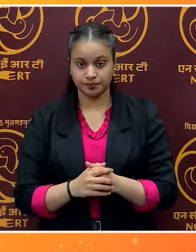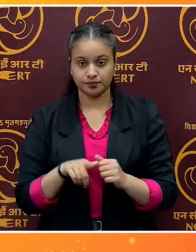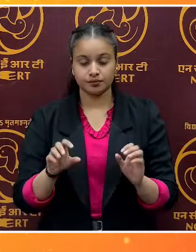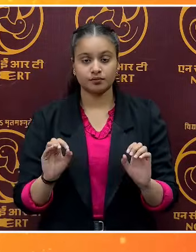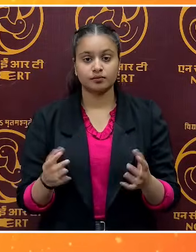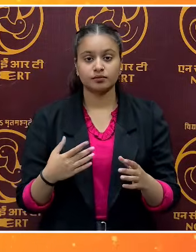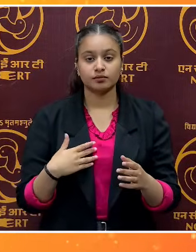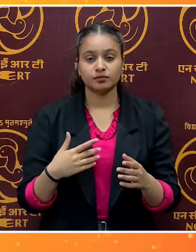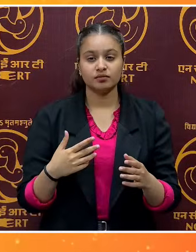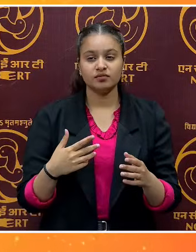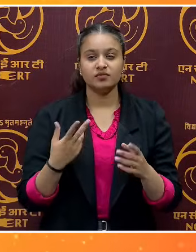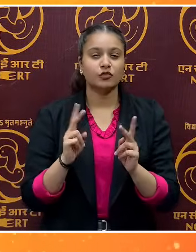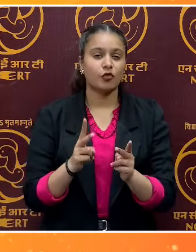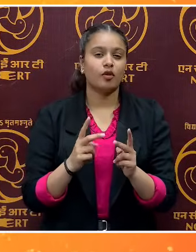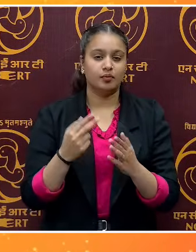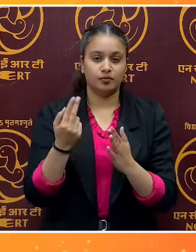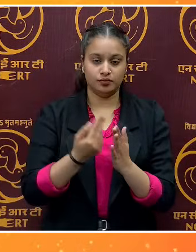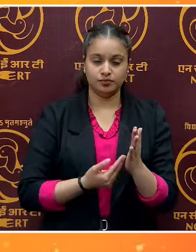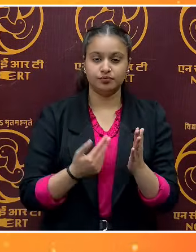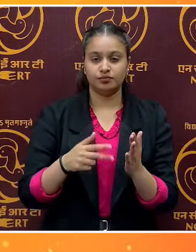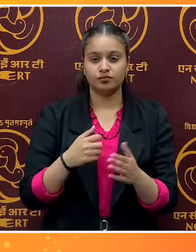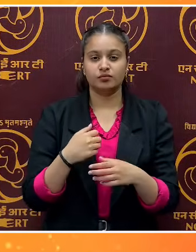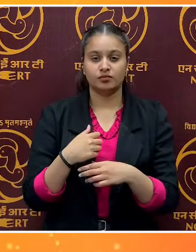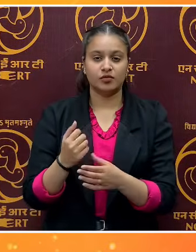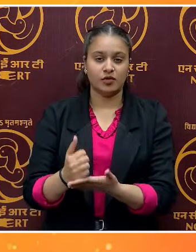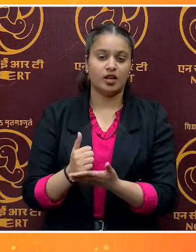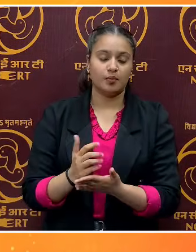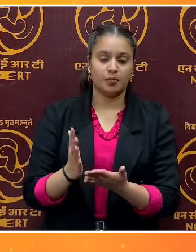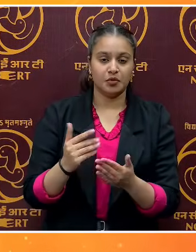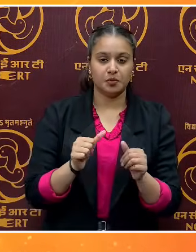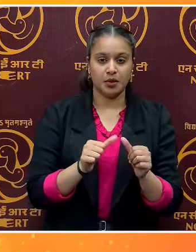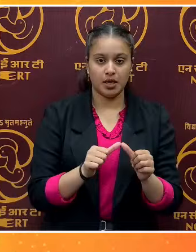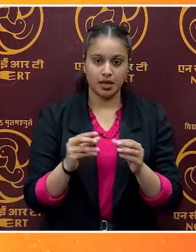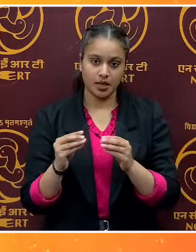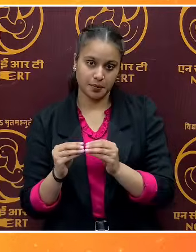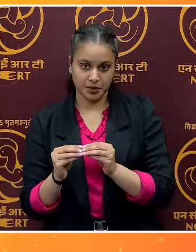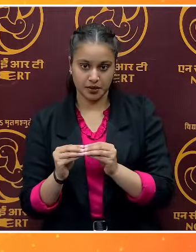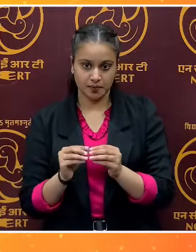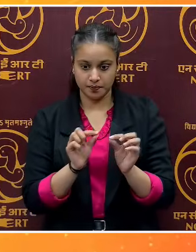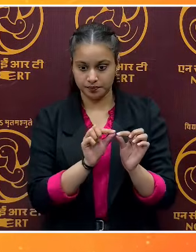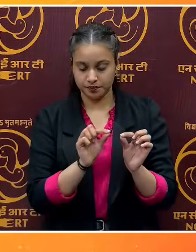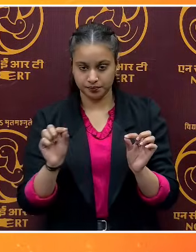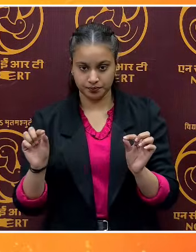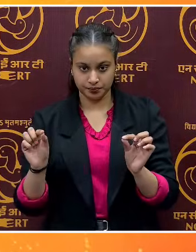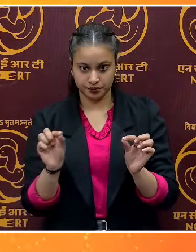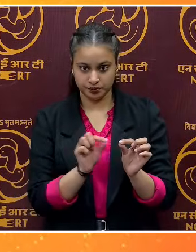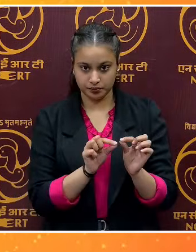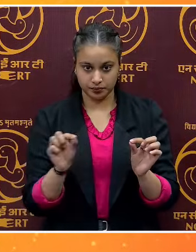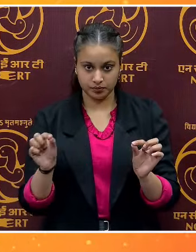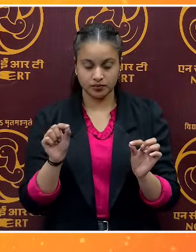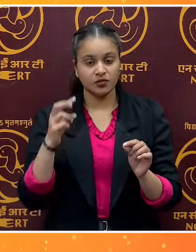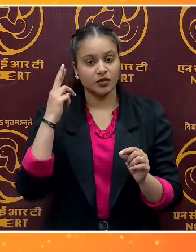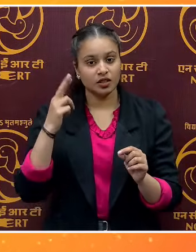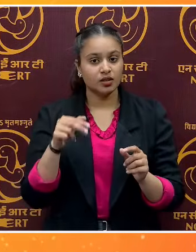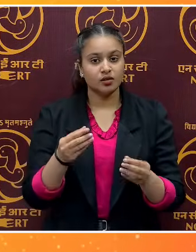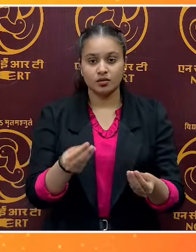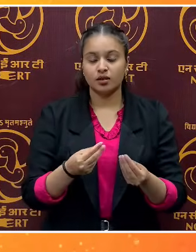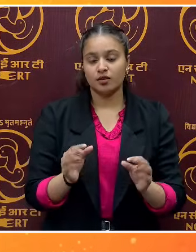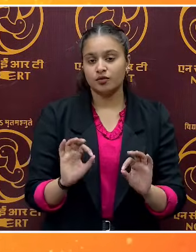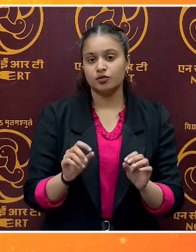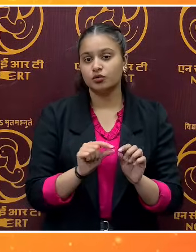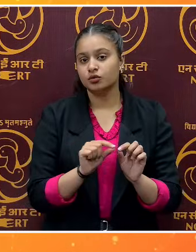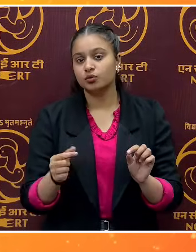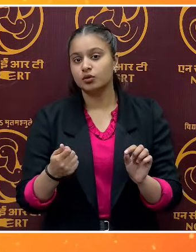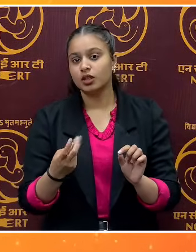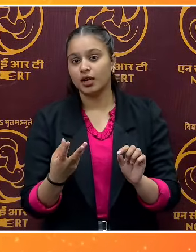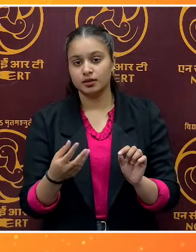with a rough diagram. It always helps us. Let AB be the length of arbitrary length, because it is not given to us of how much length you